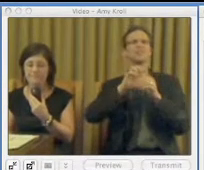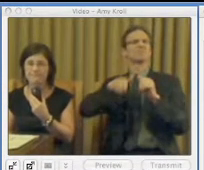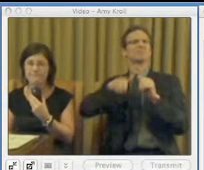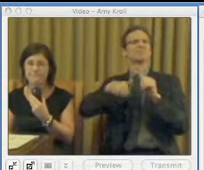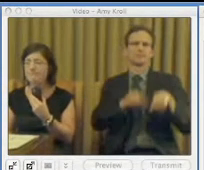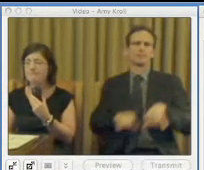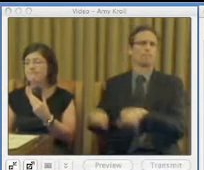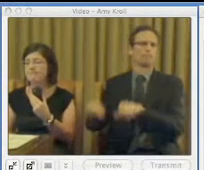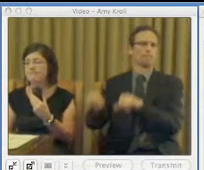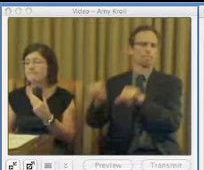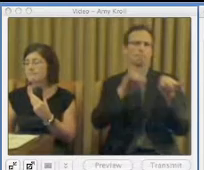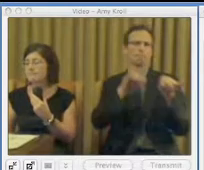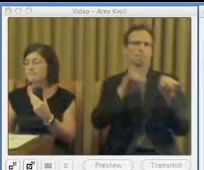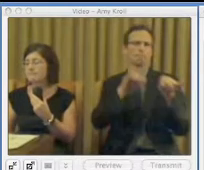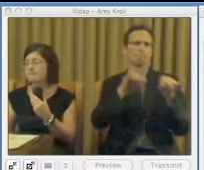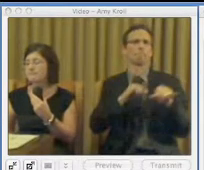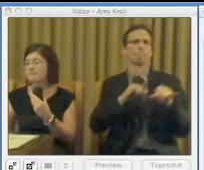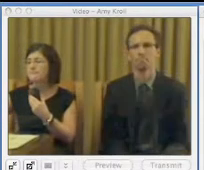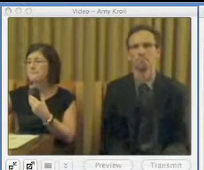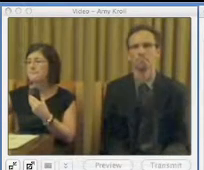mean the same thing.